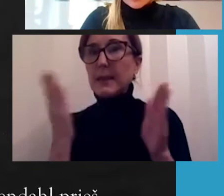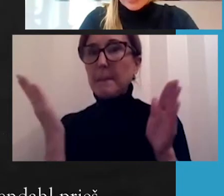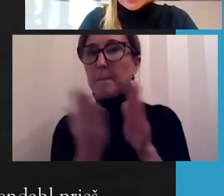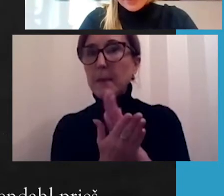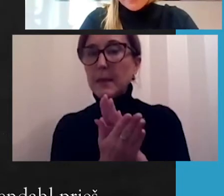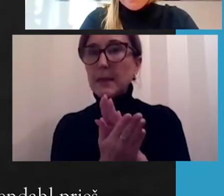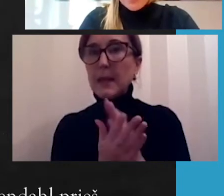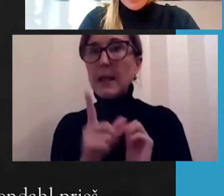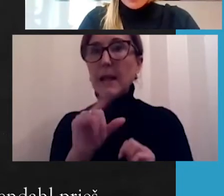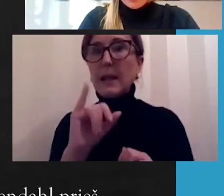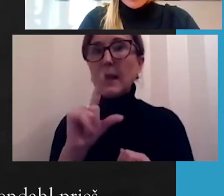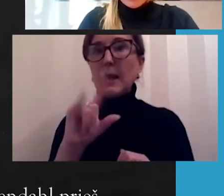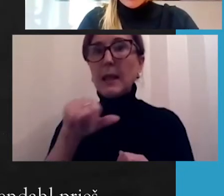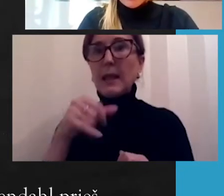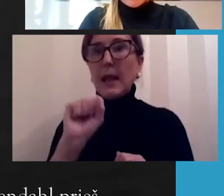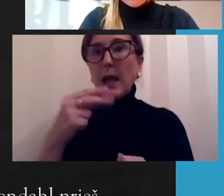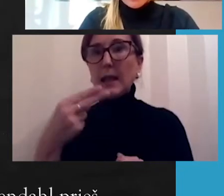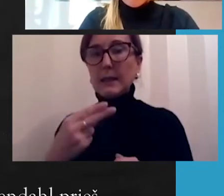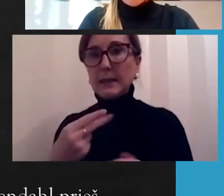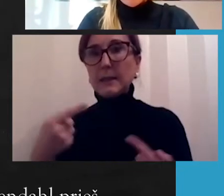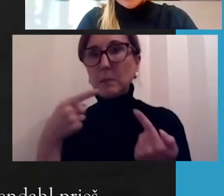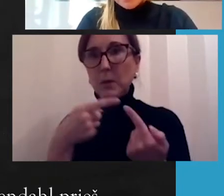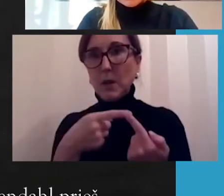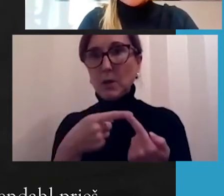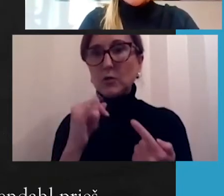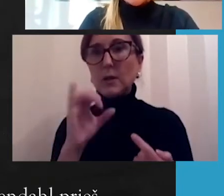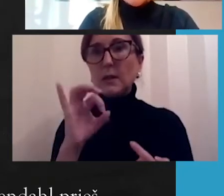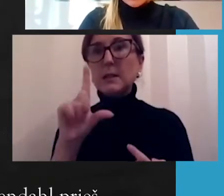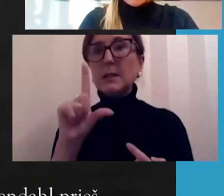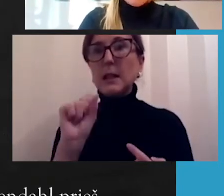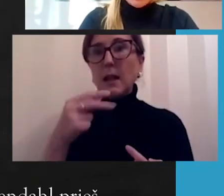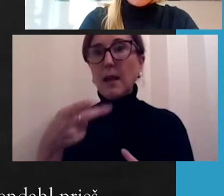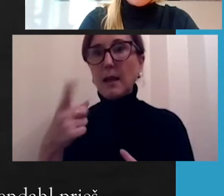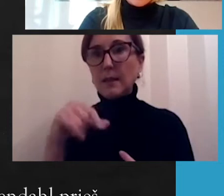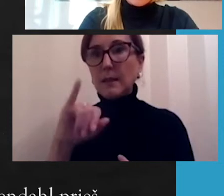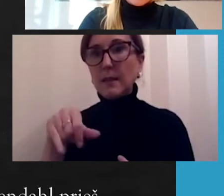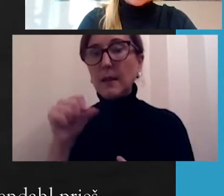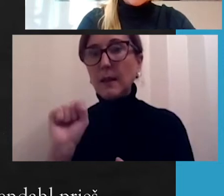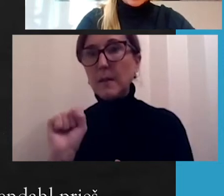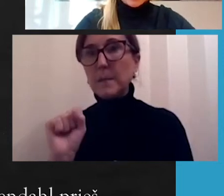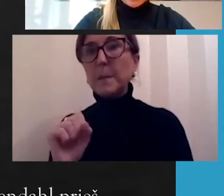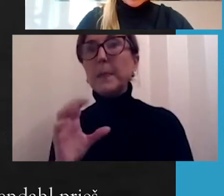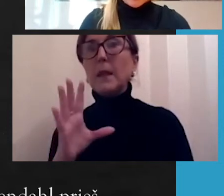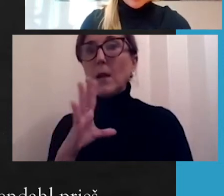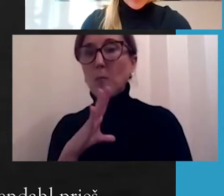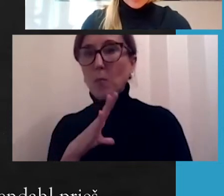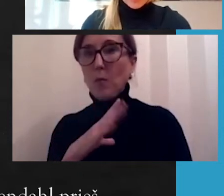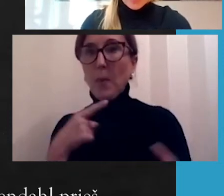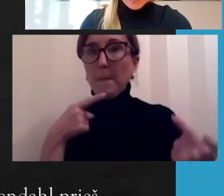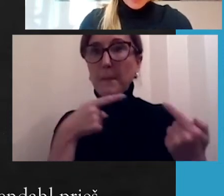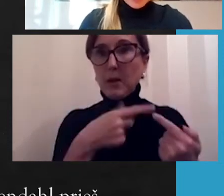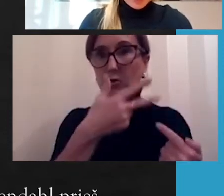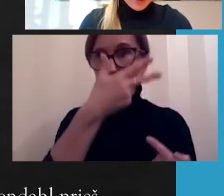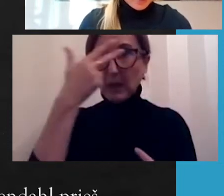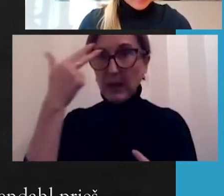about one other case, Lilian against Iceland, which was adopted after